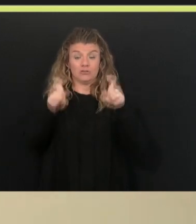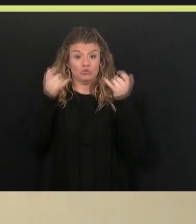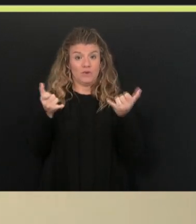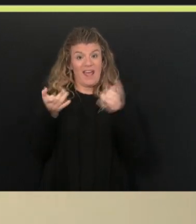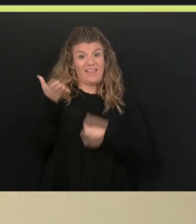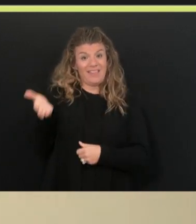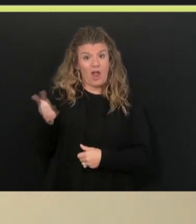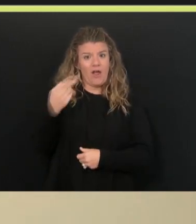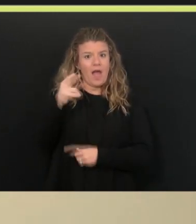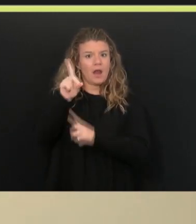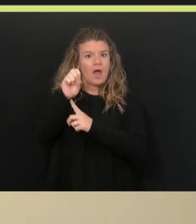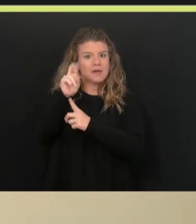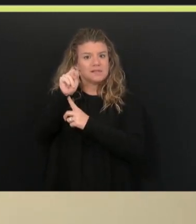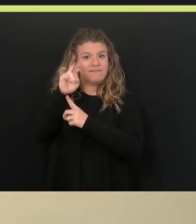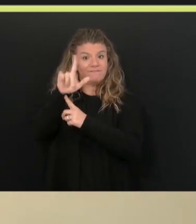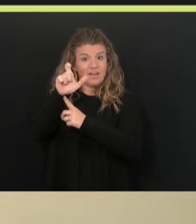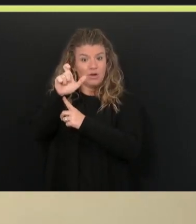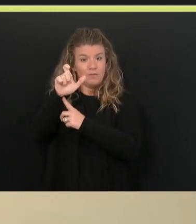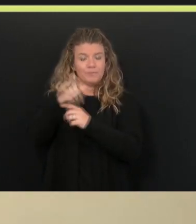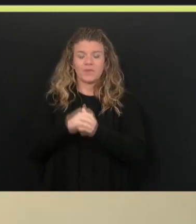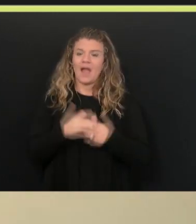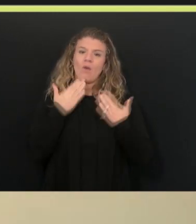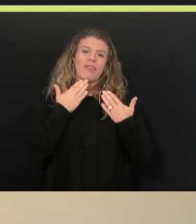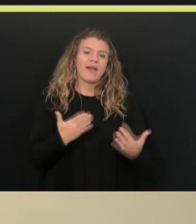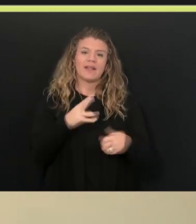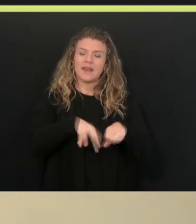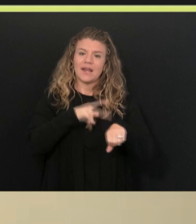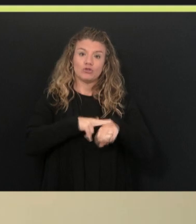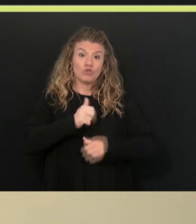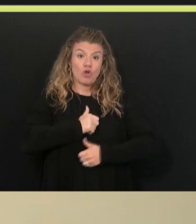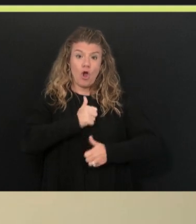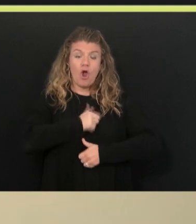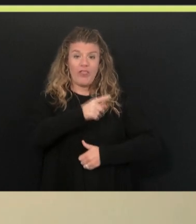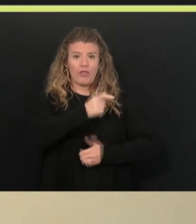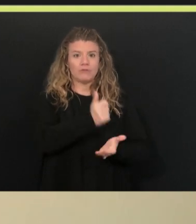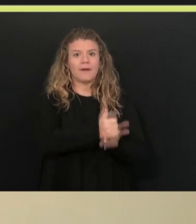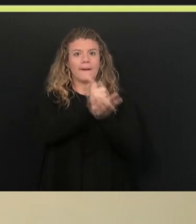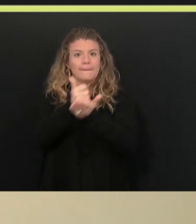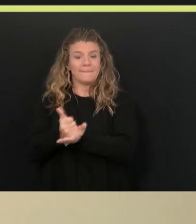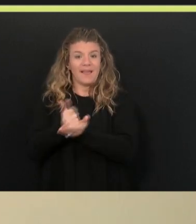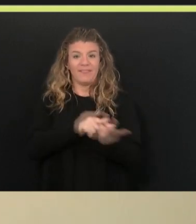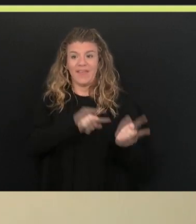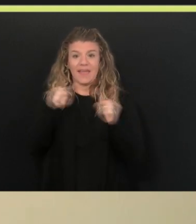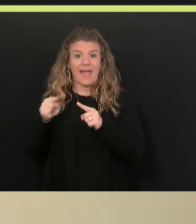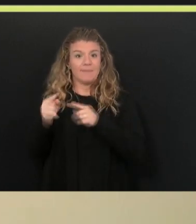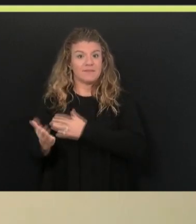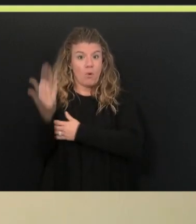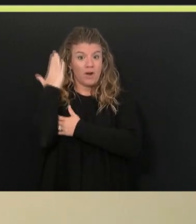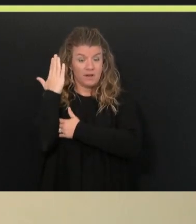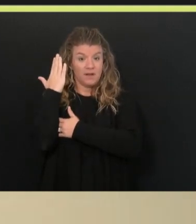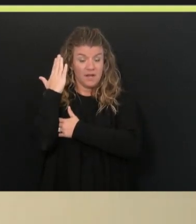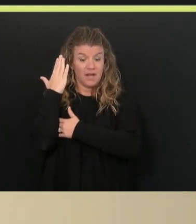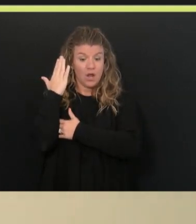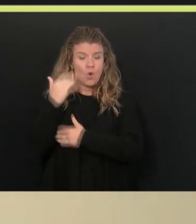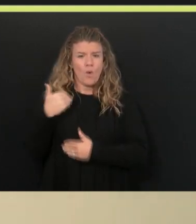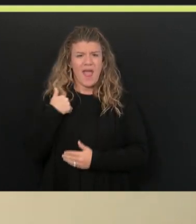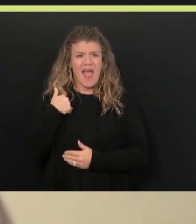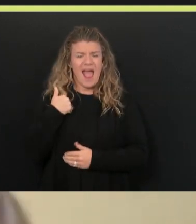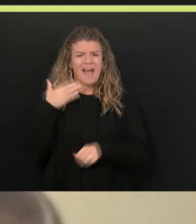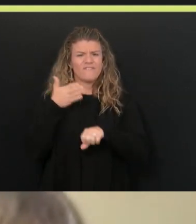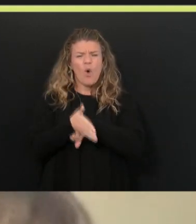Huttonsville. Thank you very much to the National Guard who assisted with this and came on site this morning. We have, I think,